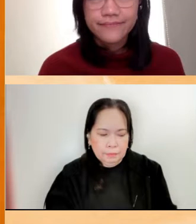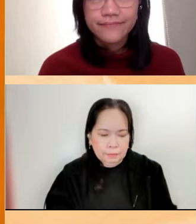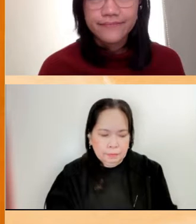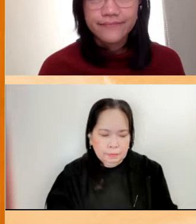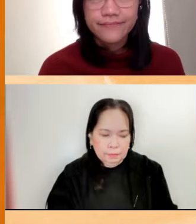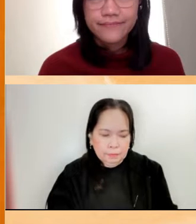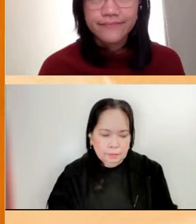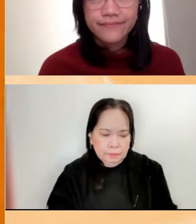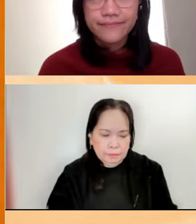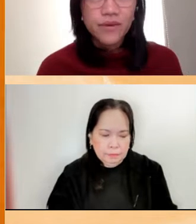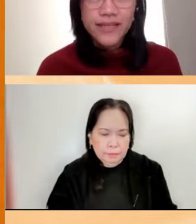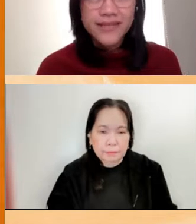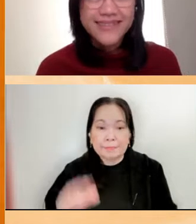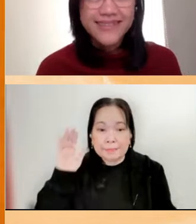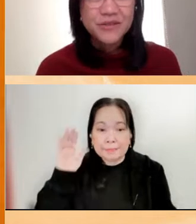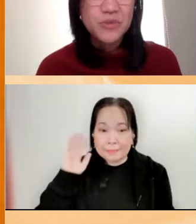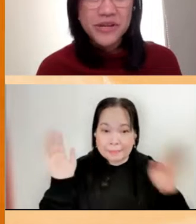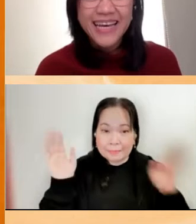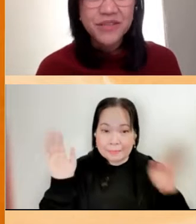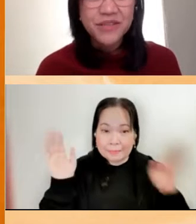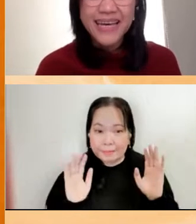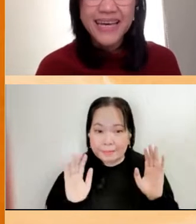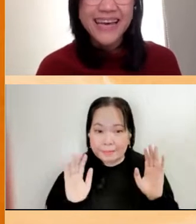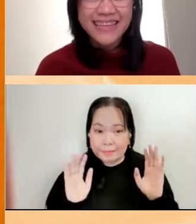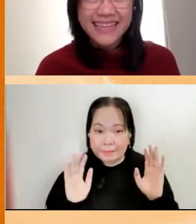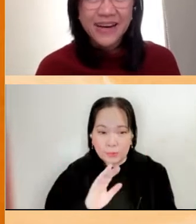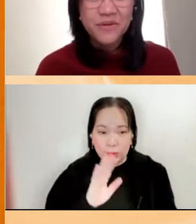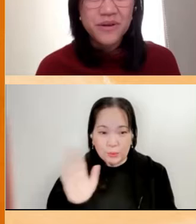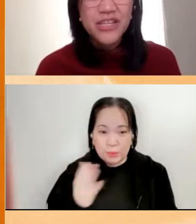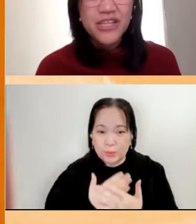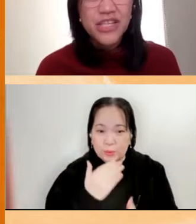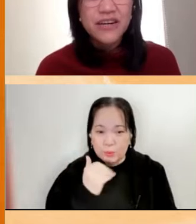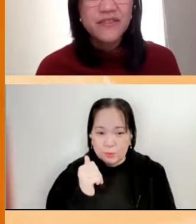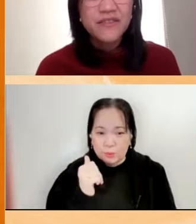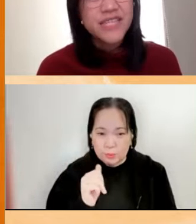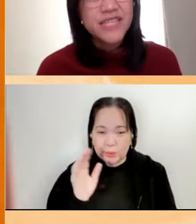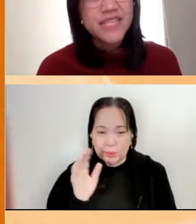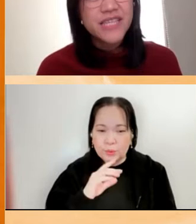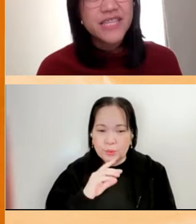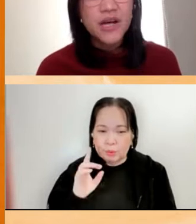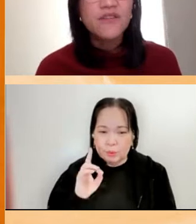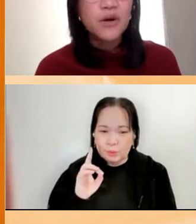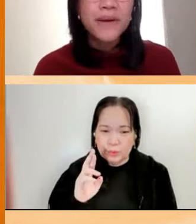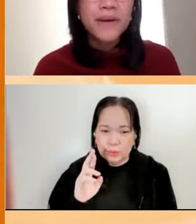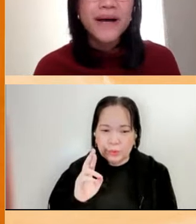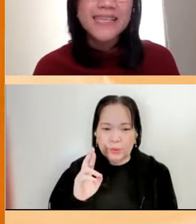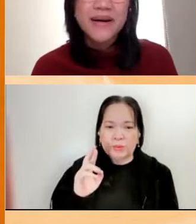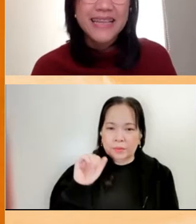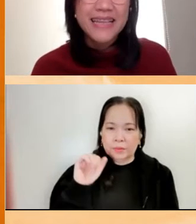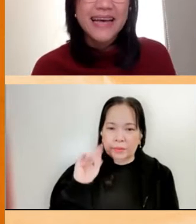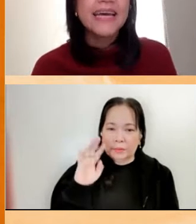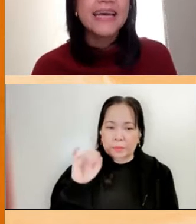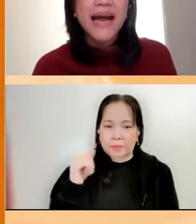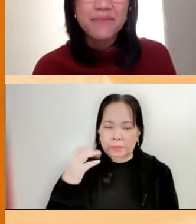Hello, everyone. Good morning. I am Dr. Abigail L. Laganao, the chair of Session 1 of Ako Para sa